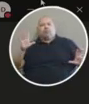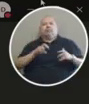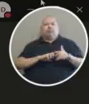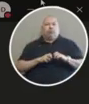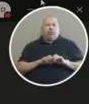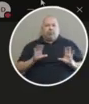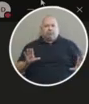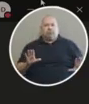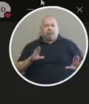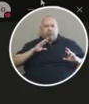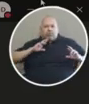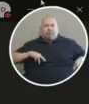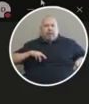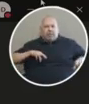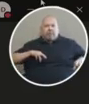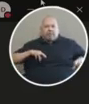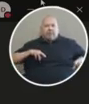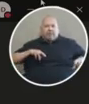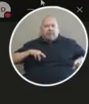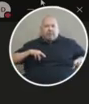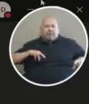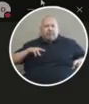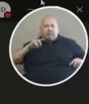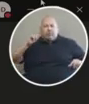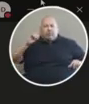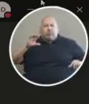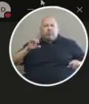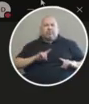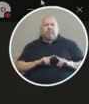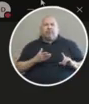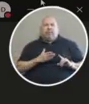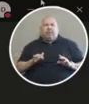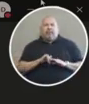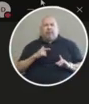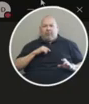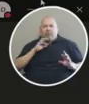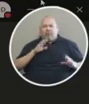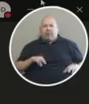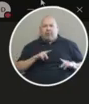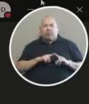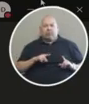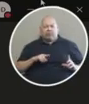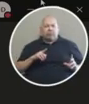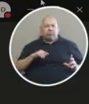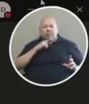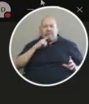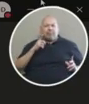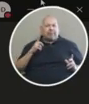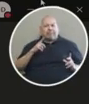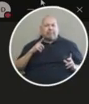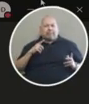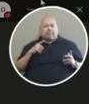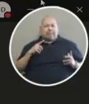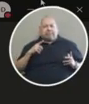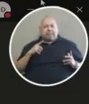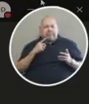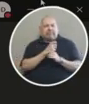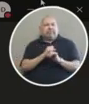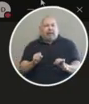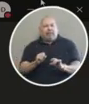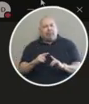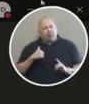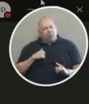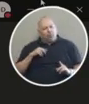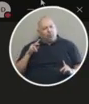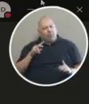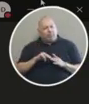in terms of responding to different things that we have to respond to from a public safety perspective. And then if we're working our